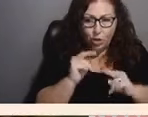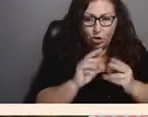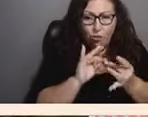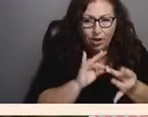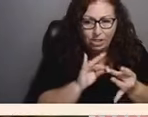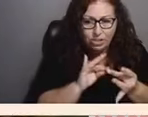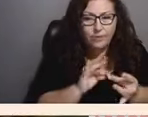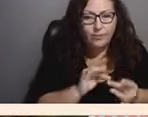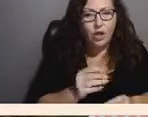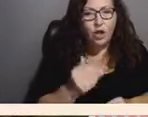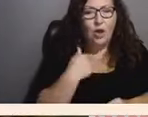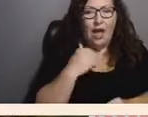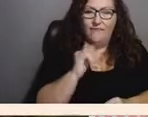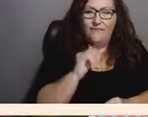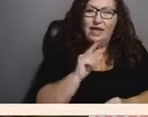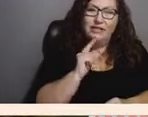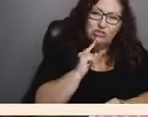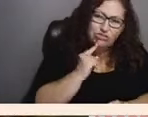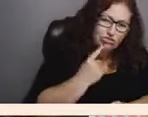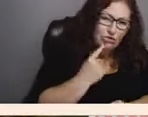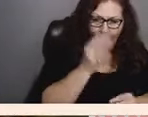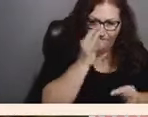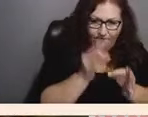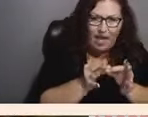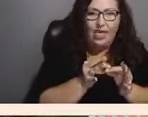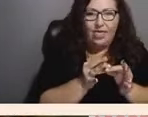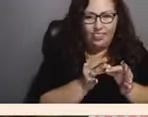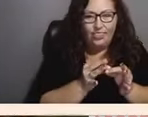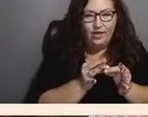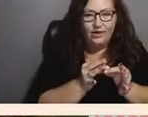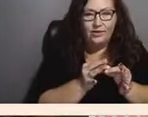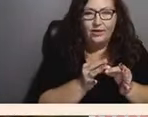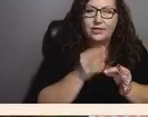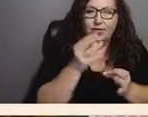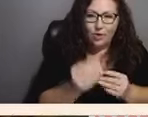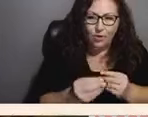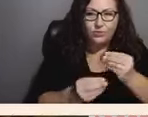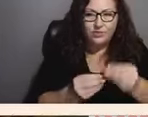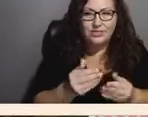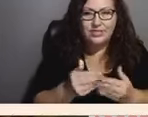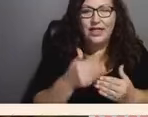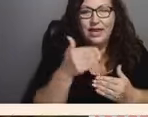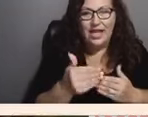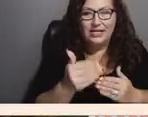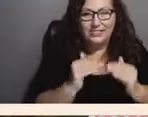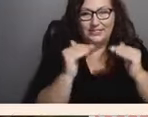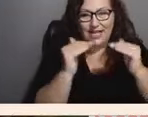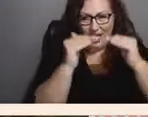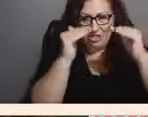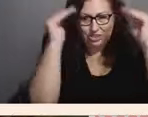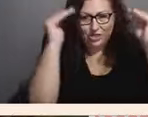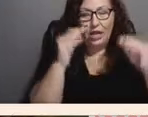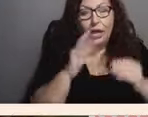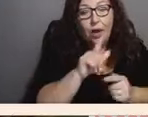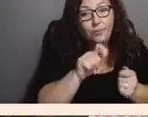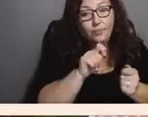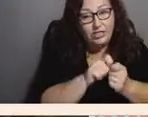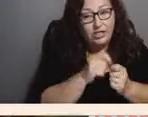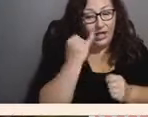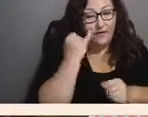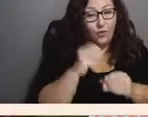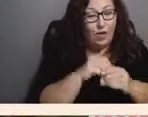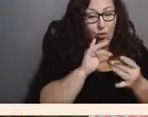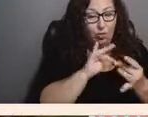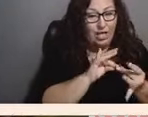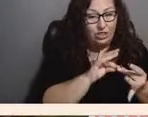scream faith to carry you to the next stage, particularly if you're in a relationship. Now, I'm not going to talk to